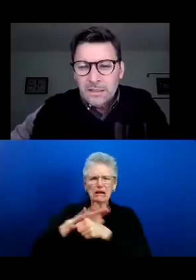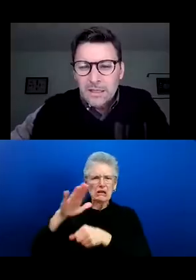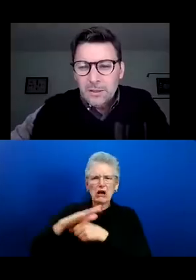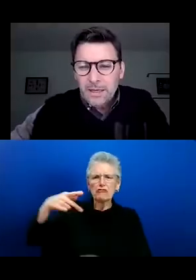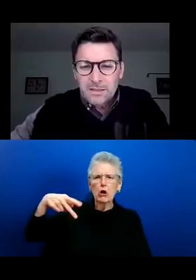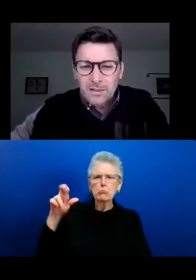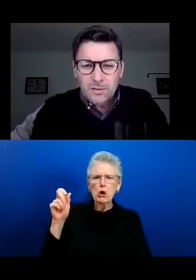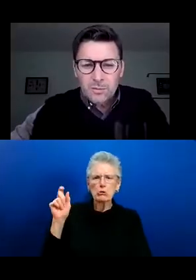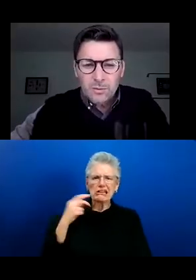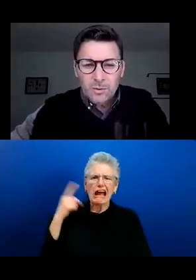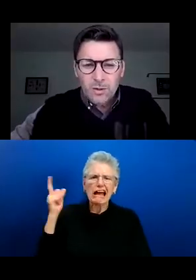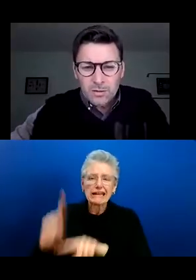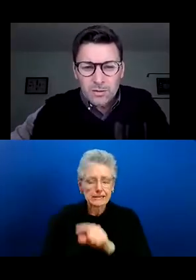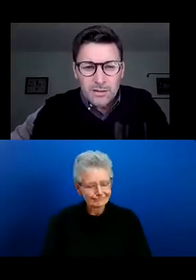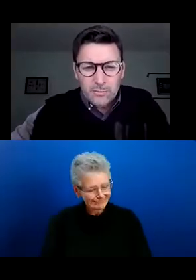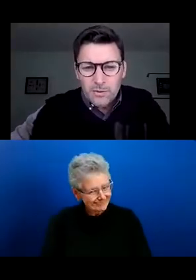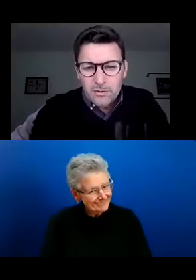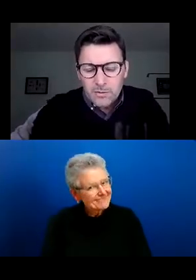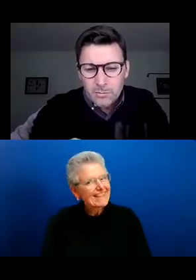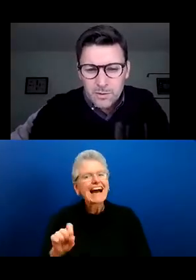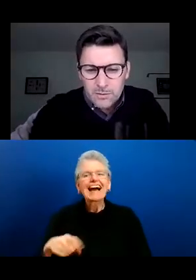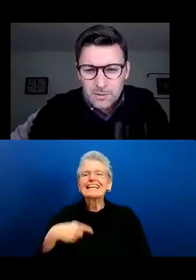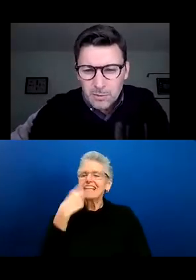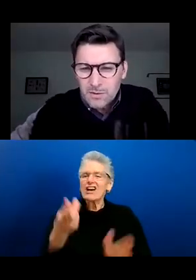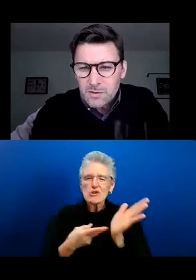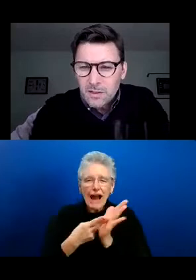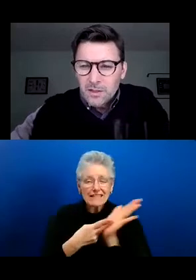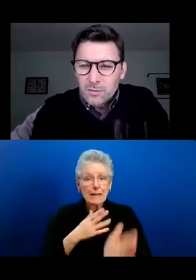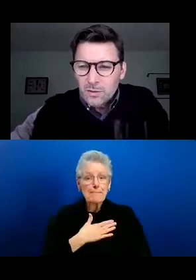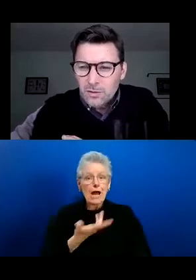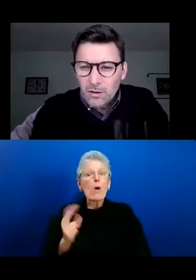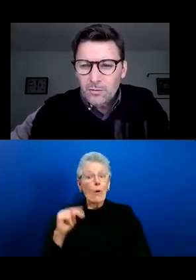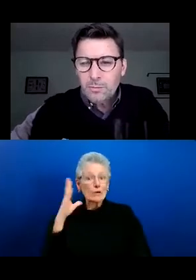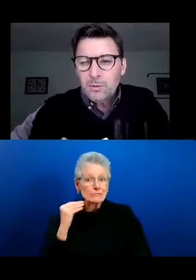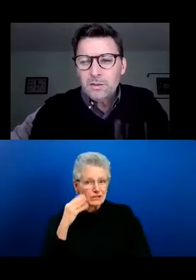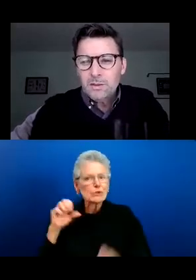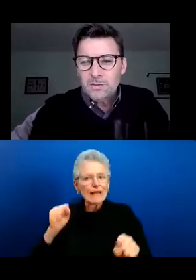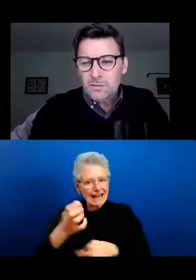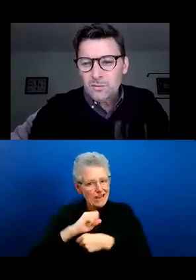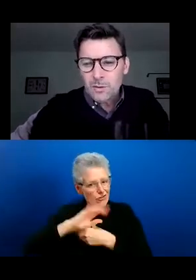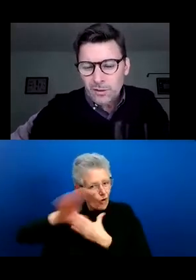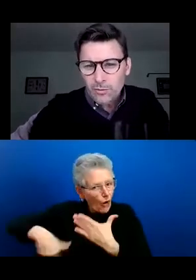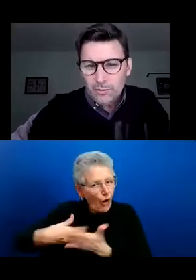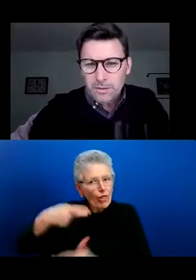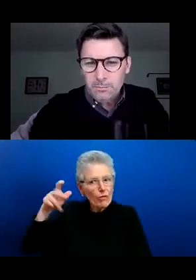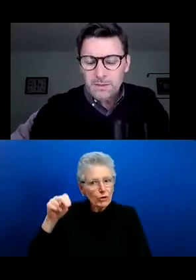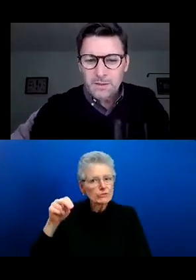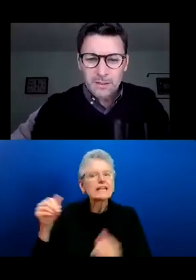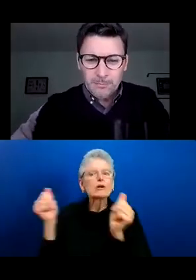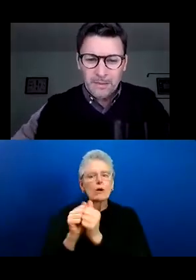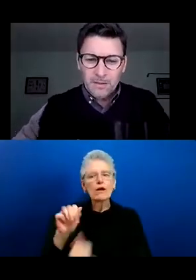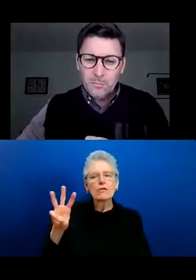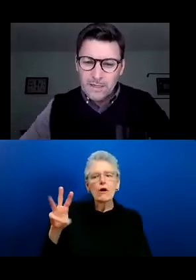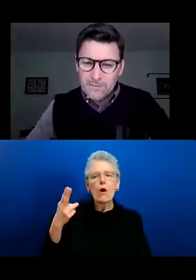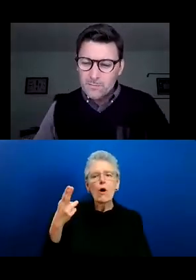diet. I can tell you wholeheartedly and through personal experience, you can get all of your protein needs through a whole food plant-based